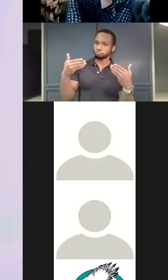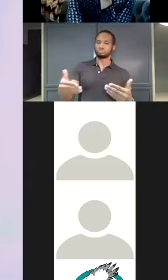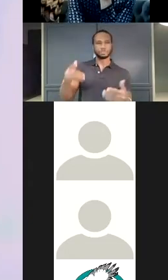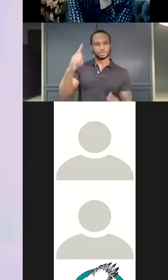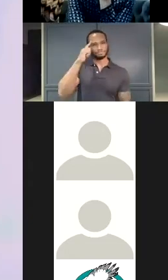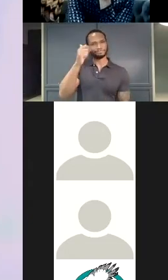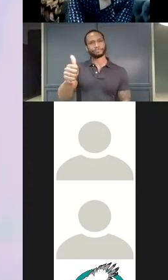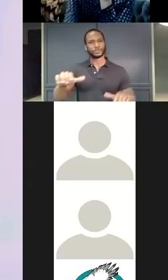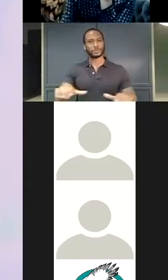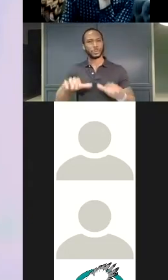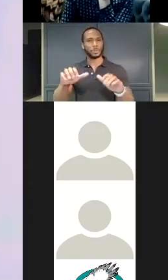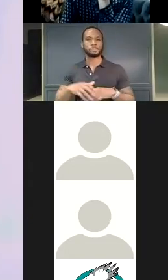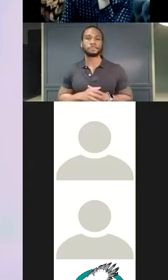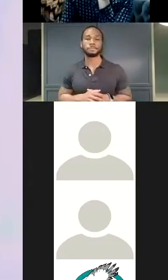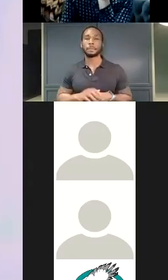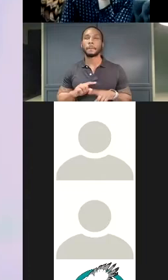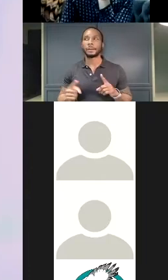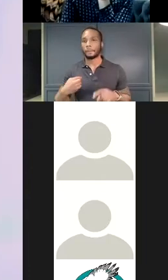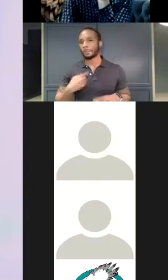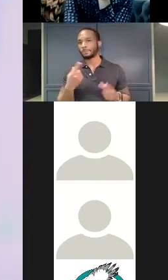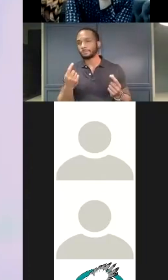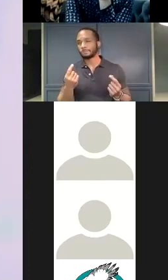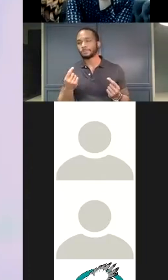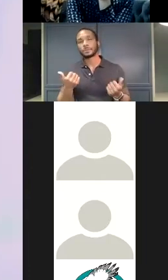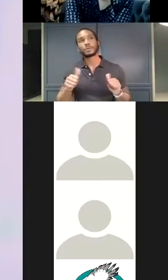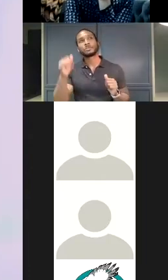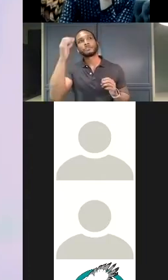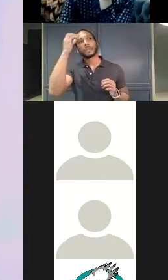just, I'm trying to think about how to,